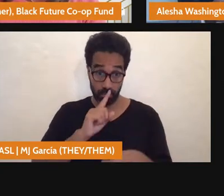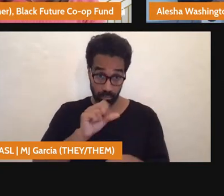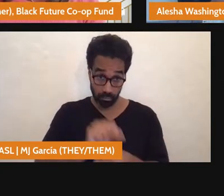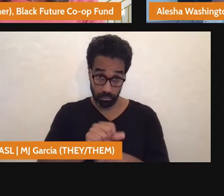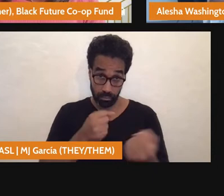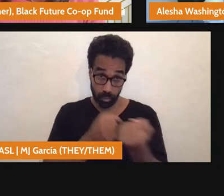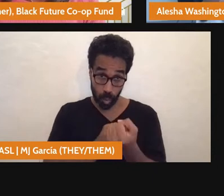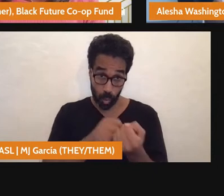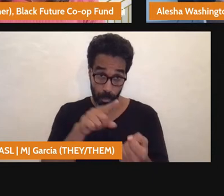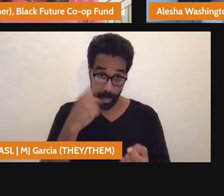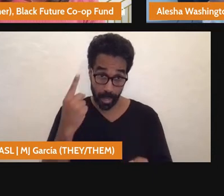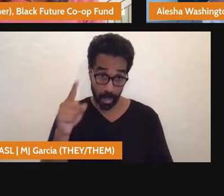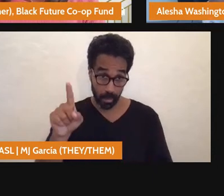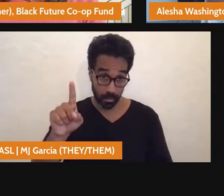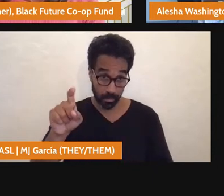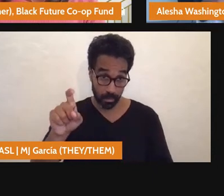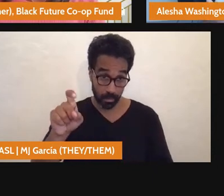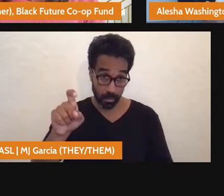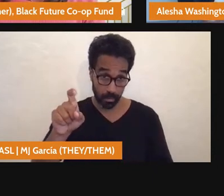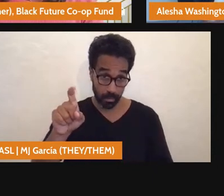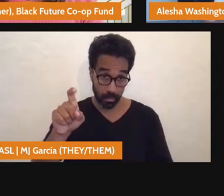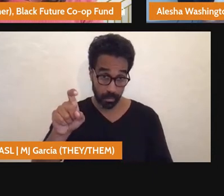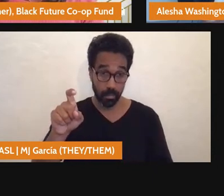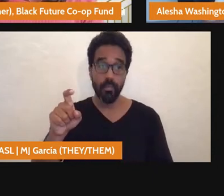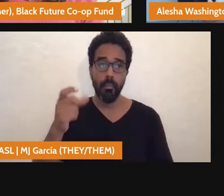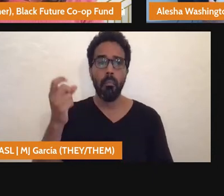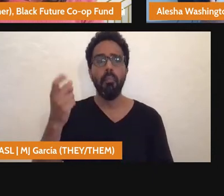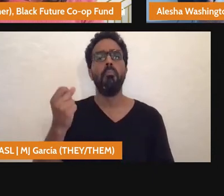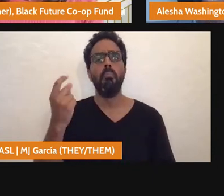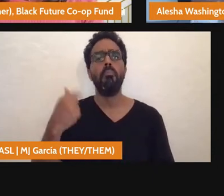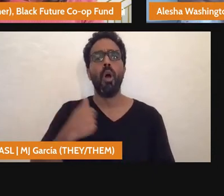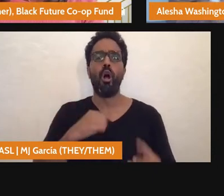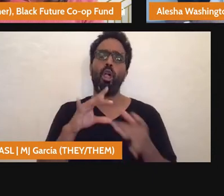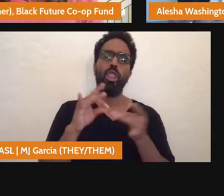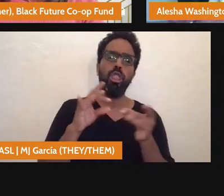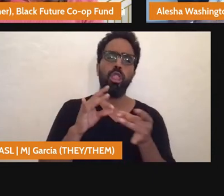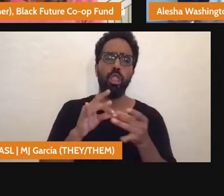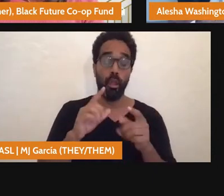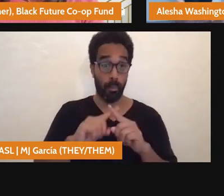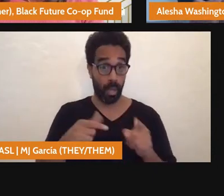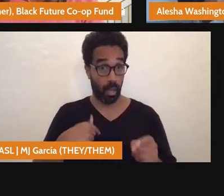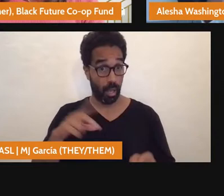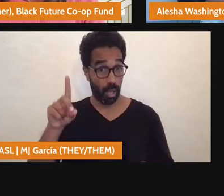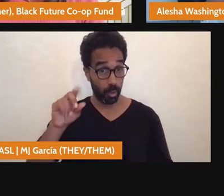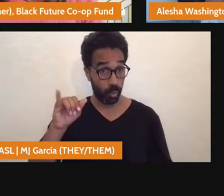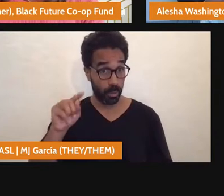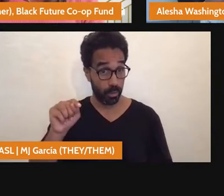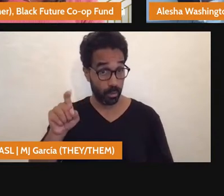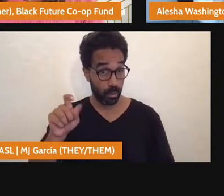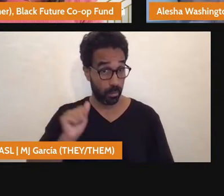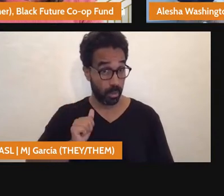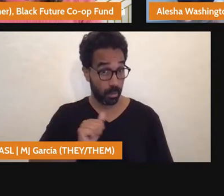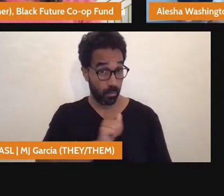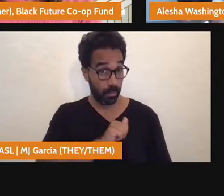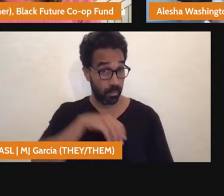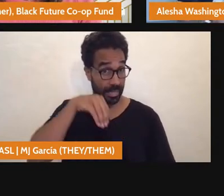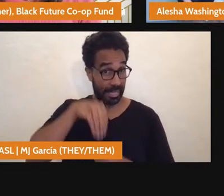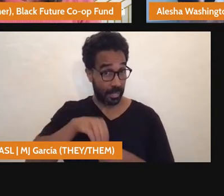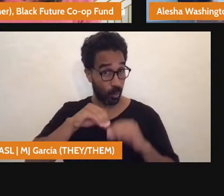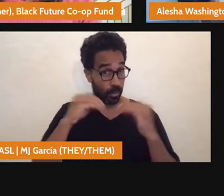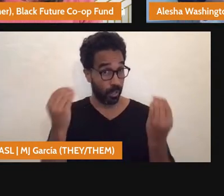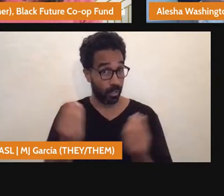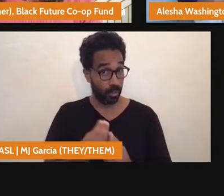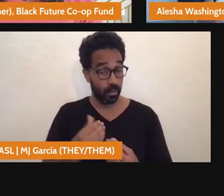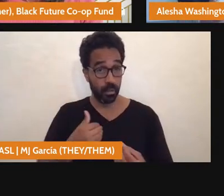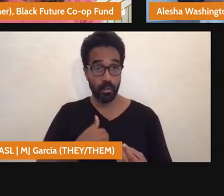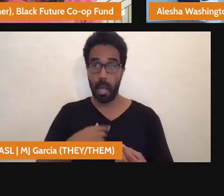speak, and think about the ways that if we are addressing the needs of Black women on staff, right? And other folks of color on